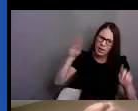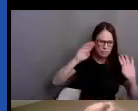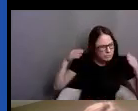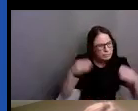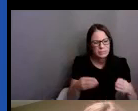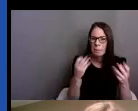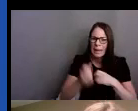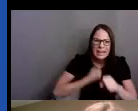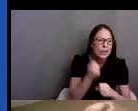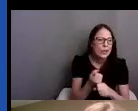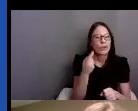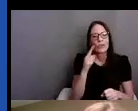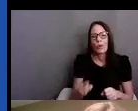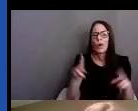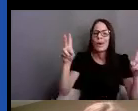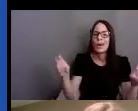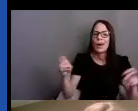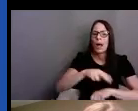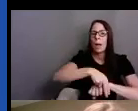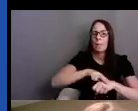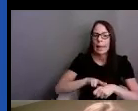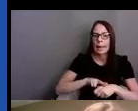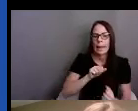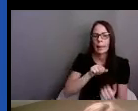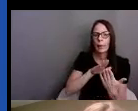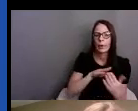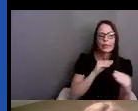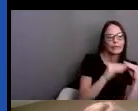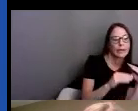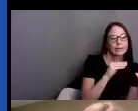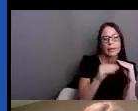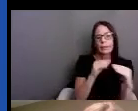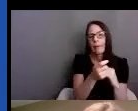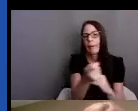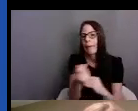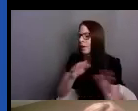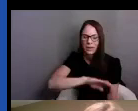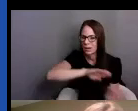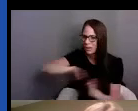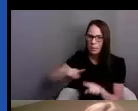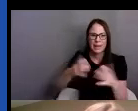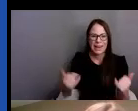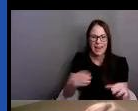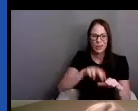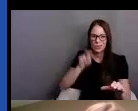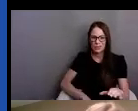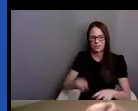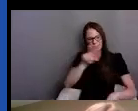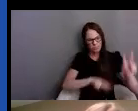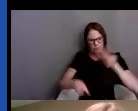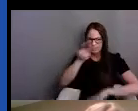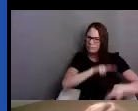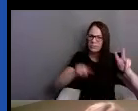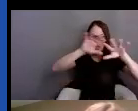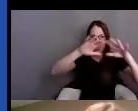to fixing things here and there. And it was really helpful to take a step back and think about what the holistic system reform needs to be. Last month, Governor Polis